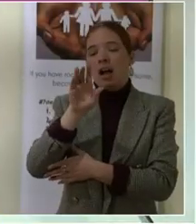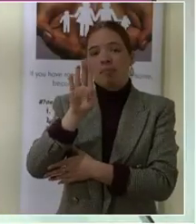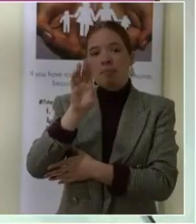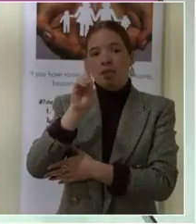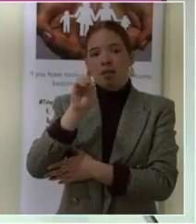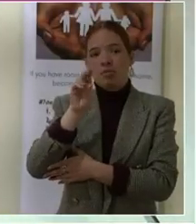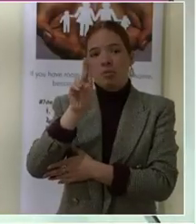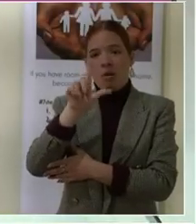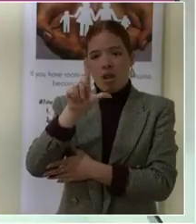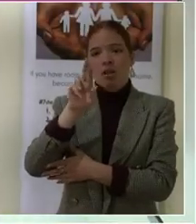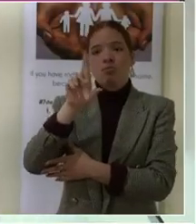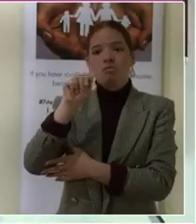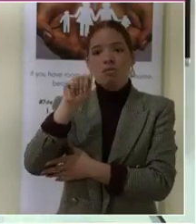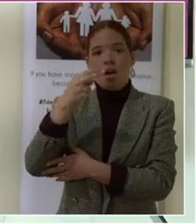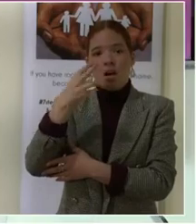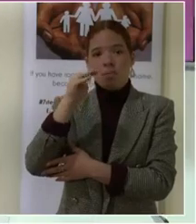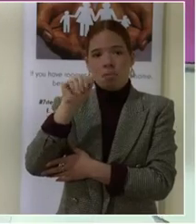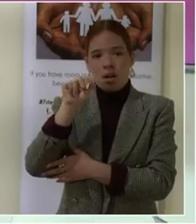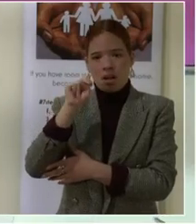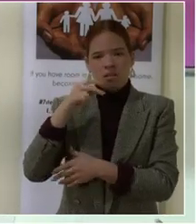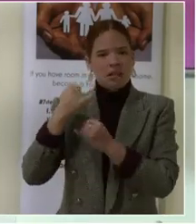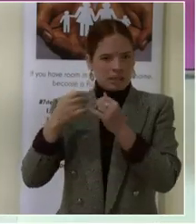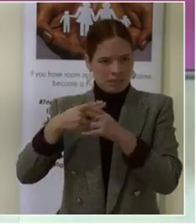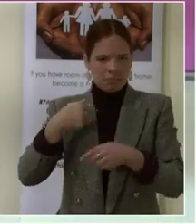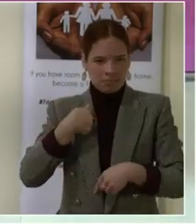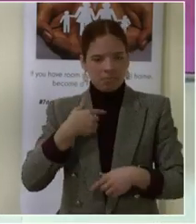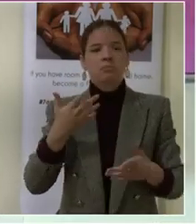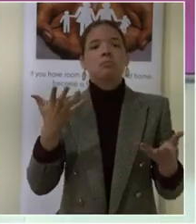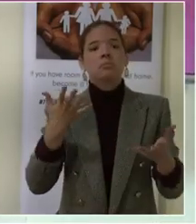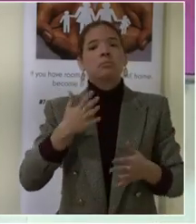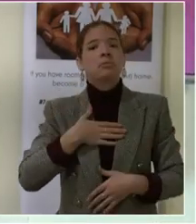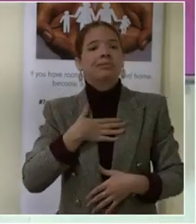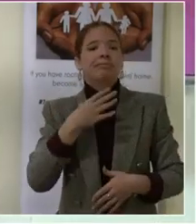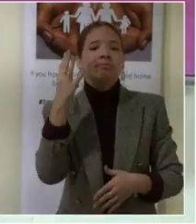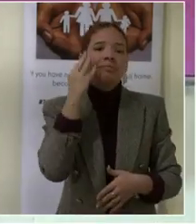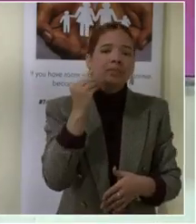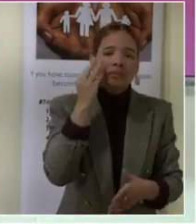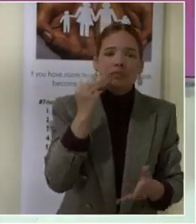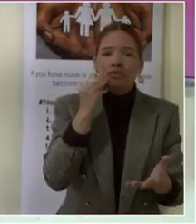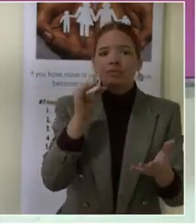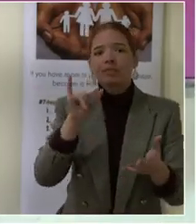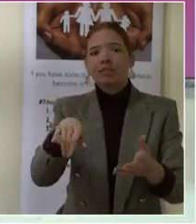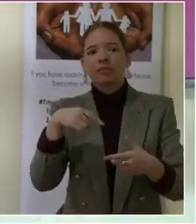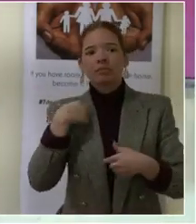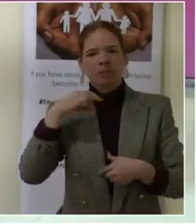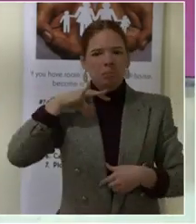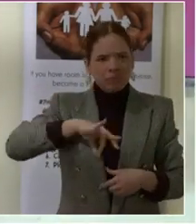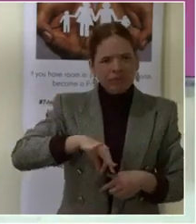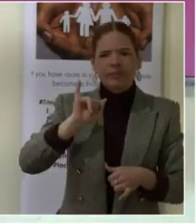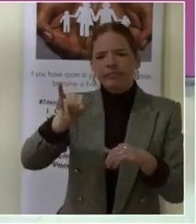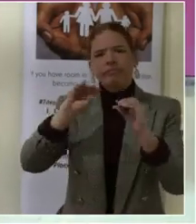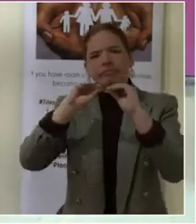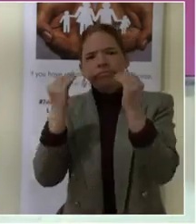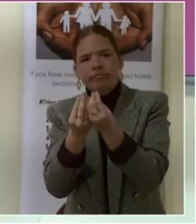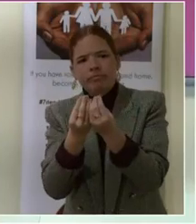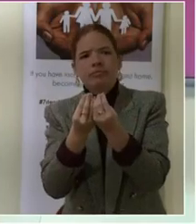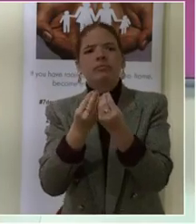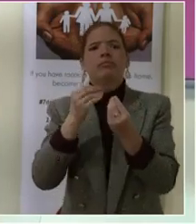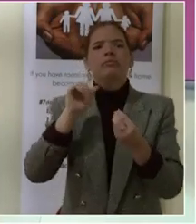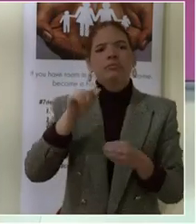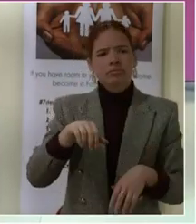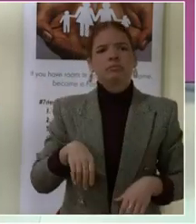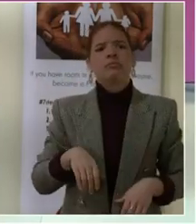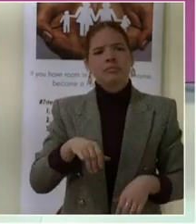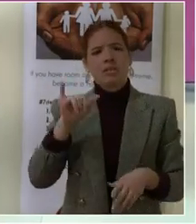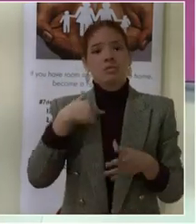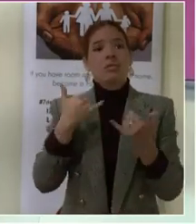speak on my experience with the nonprofit organization Rock Now that's funded by